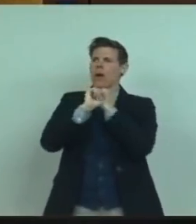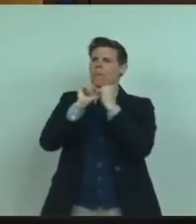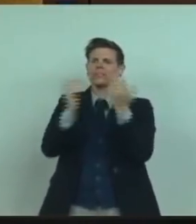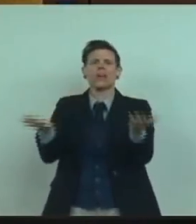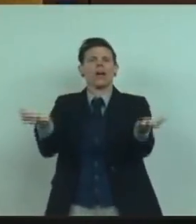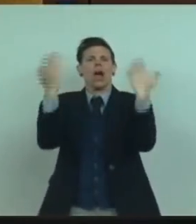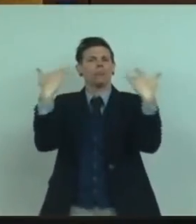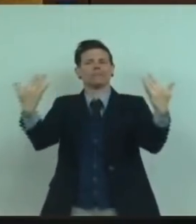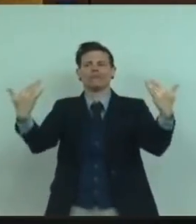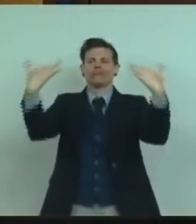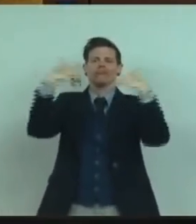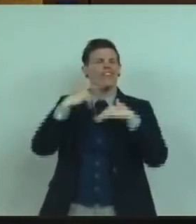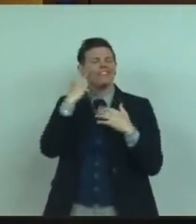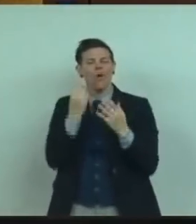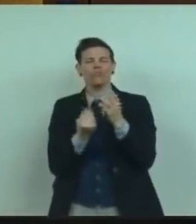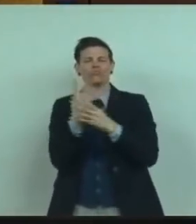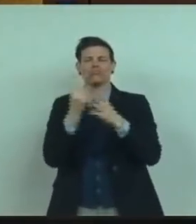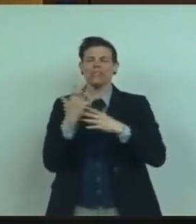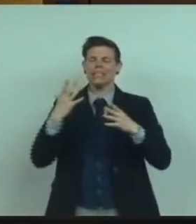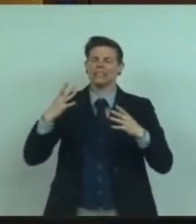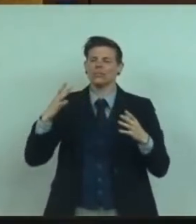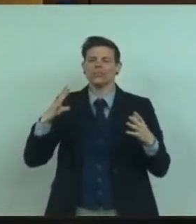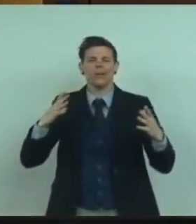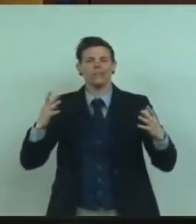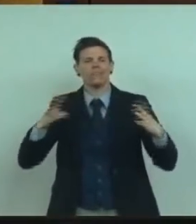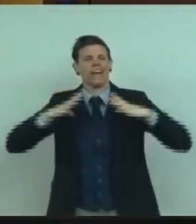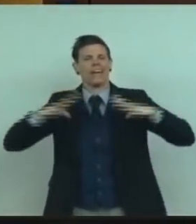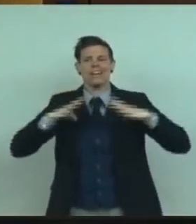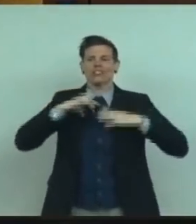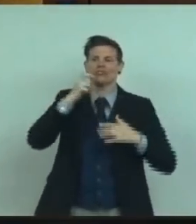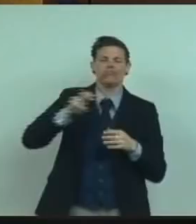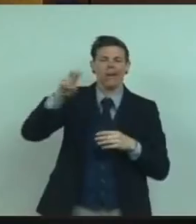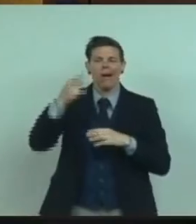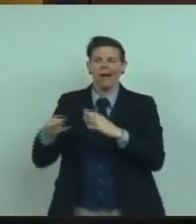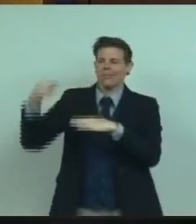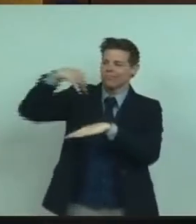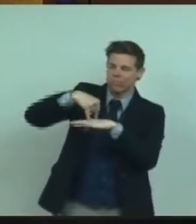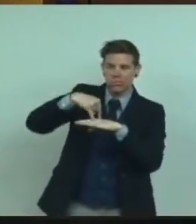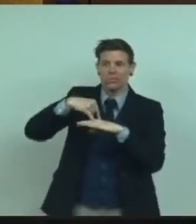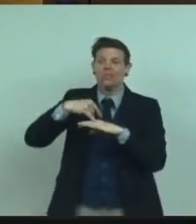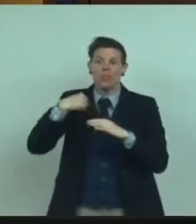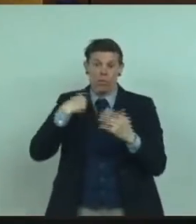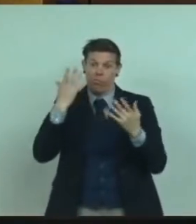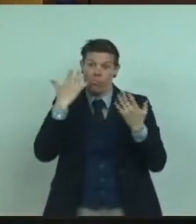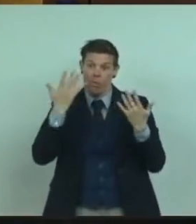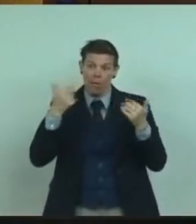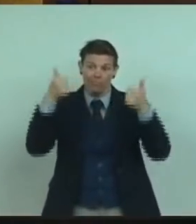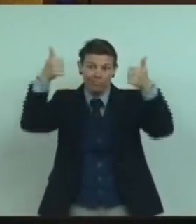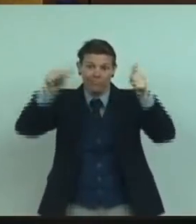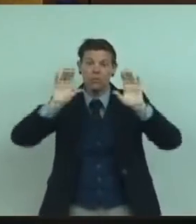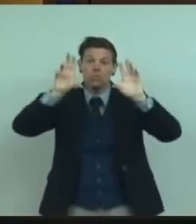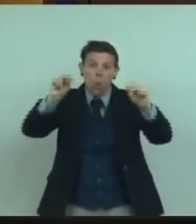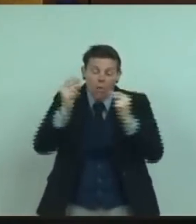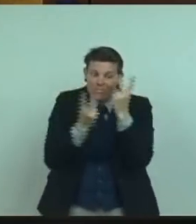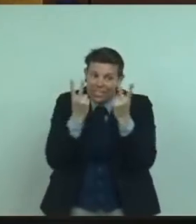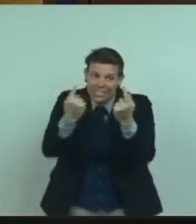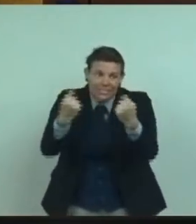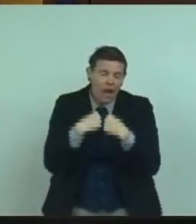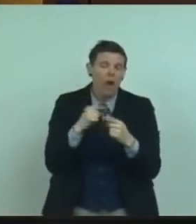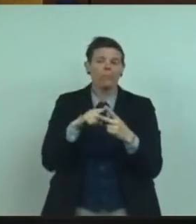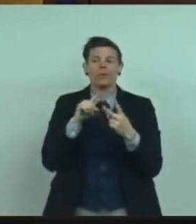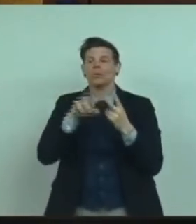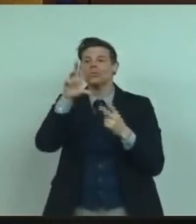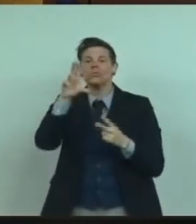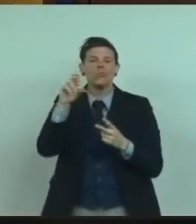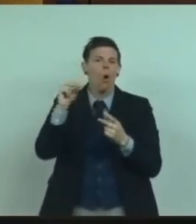for tourism, that none of our tribal communities are open for tourism, if we need to block certain access points